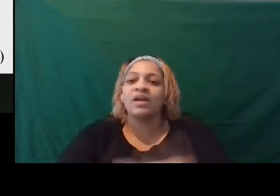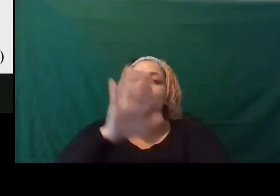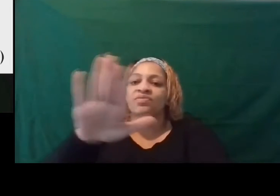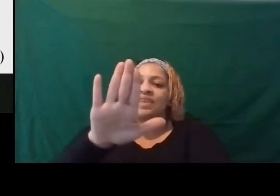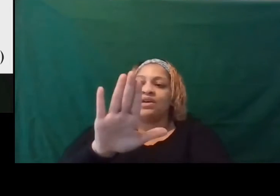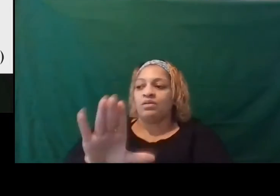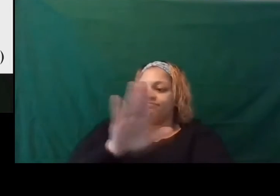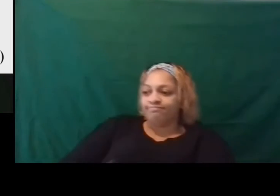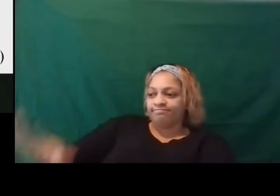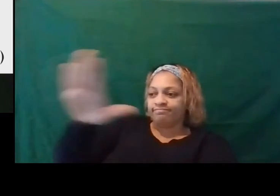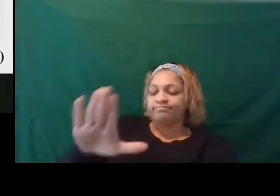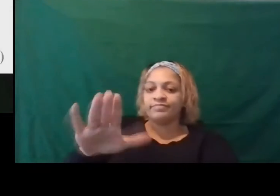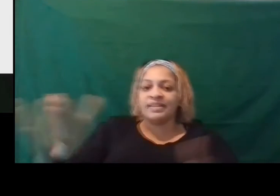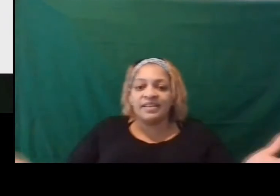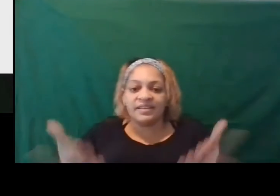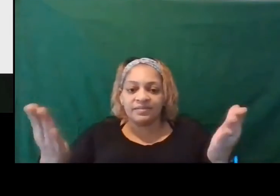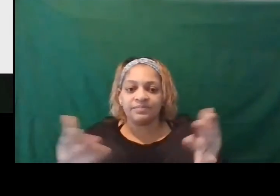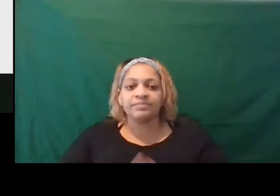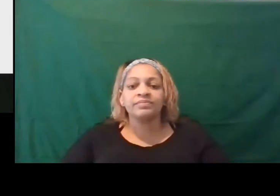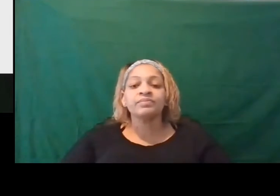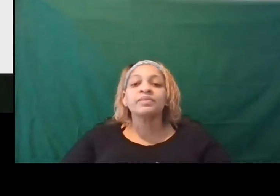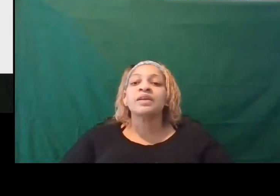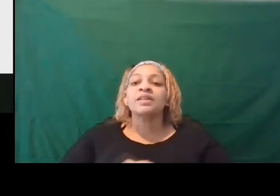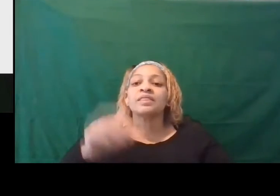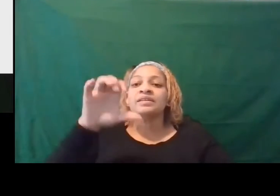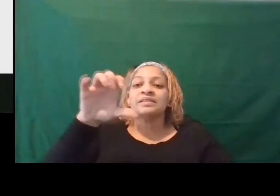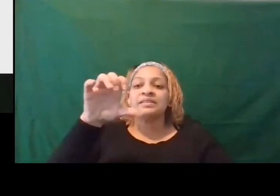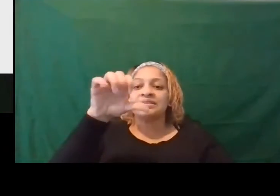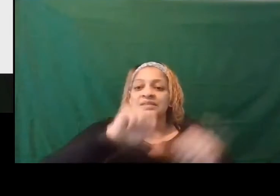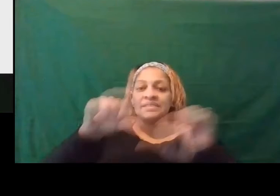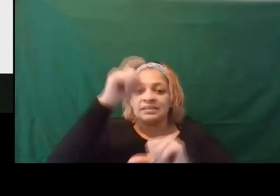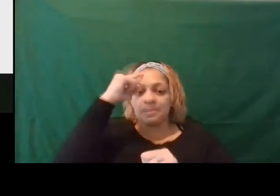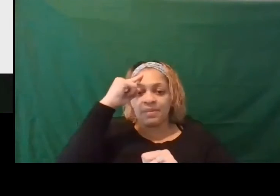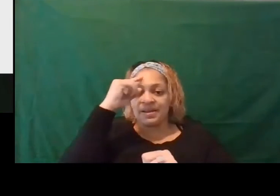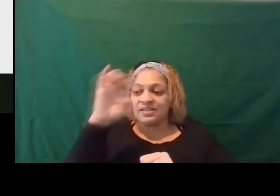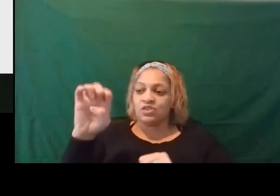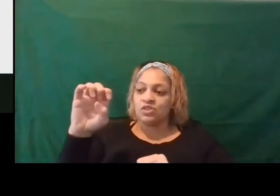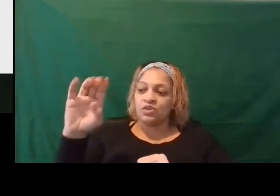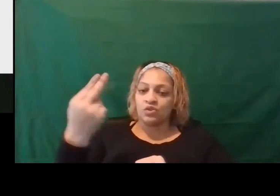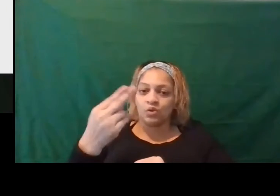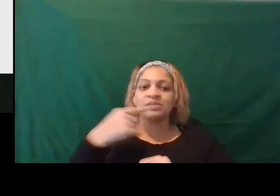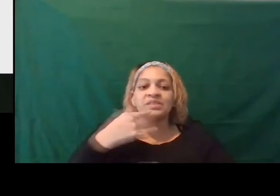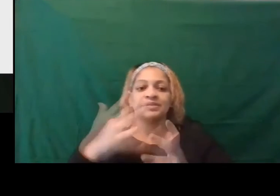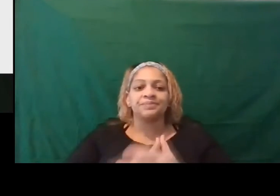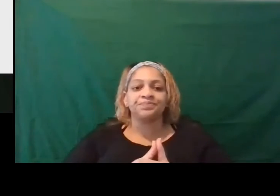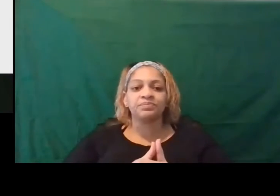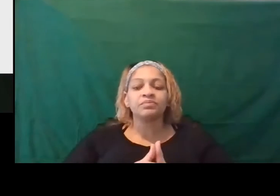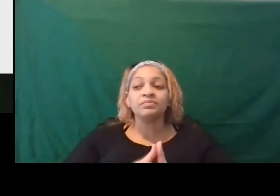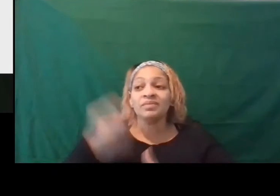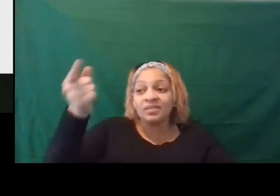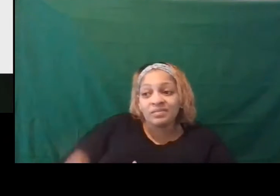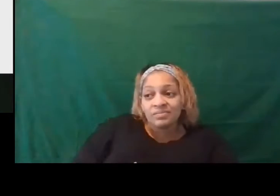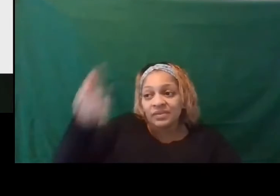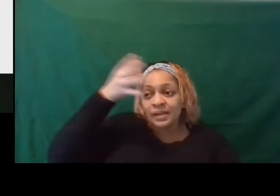being. In The Science of Mind, Ernest Holmes says, that person whose thought is the